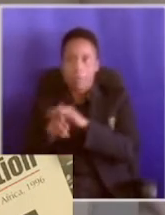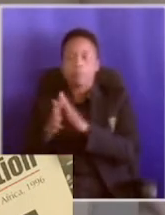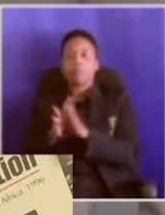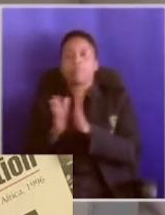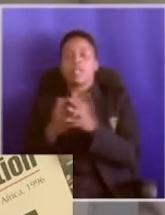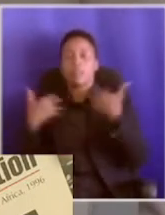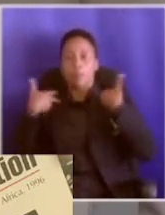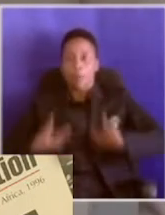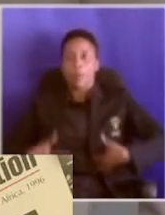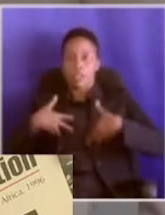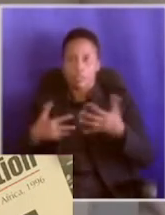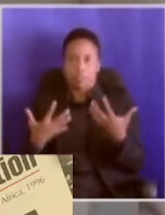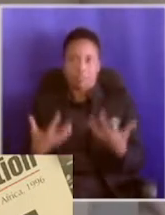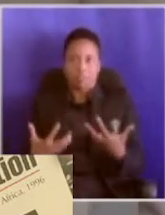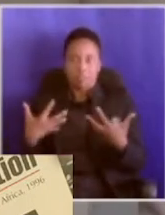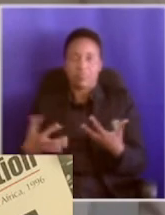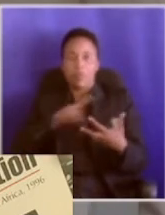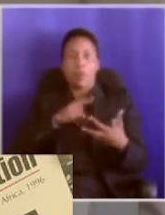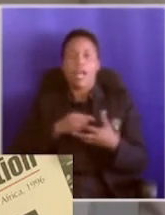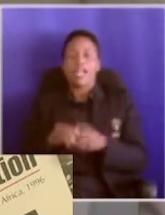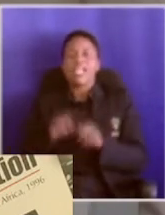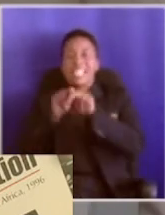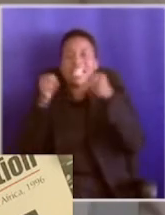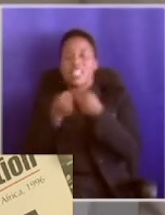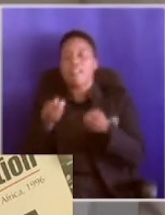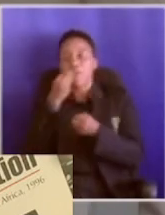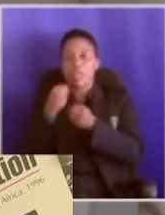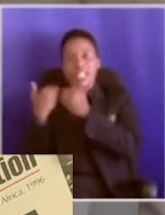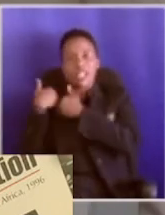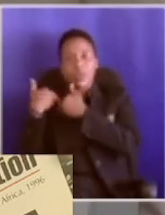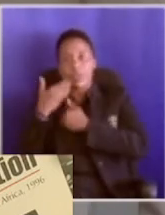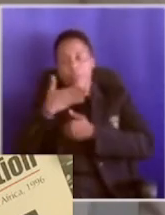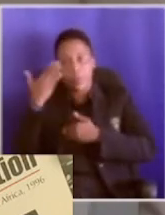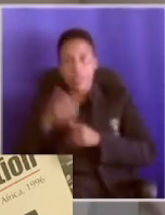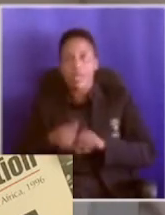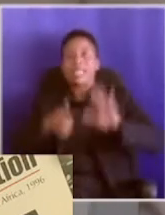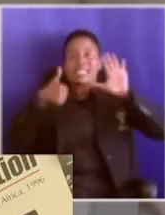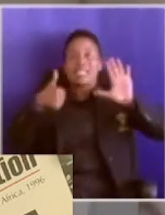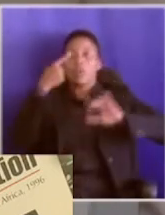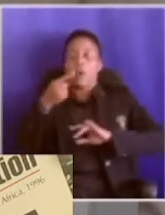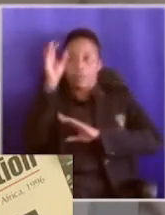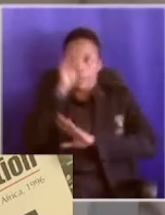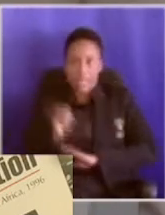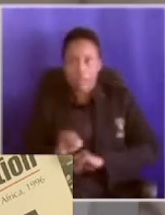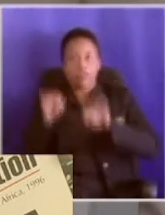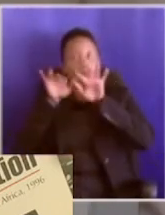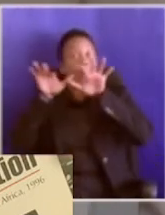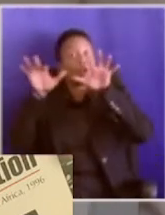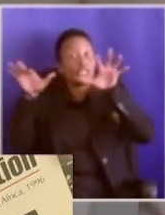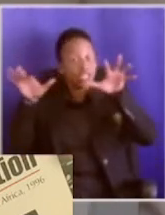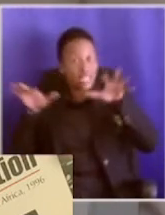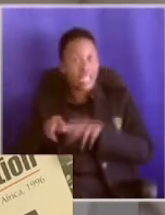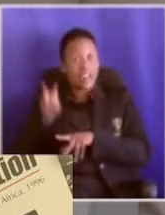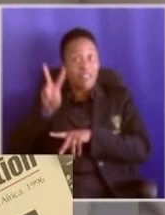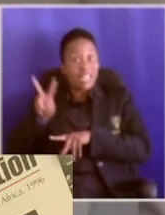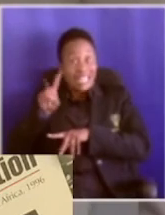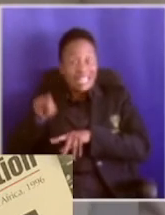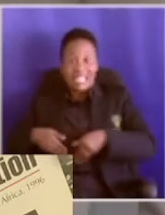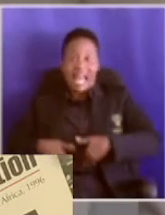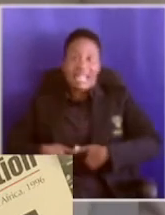to national food insecurity, and 61% of the population are going to bed